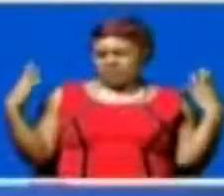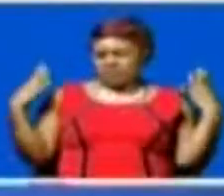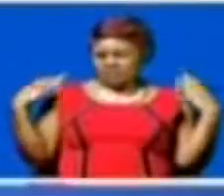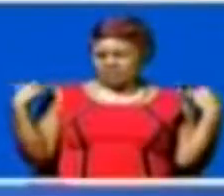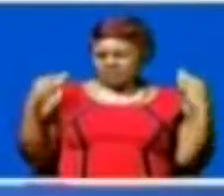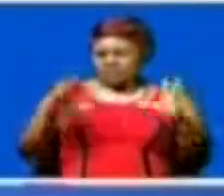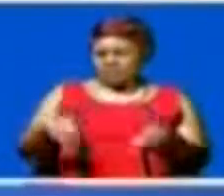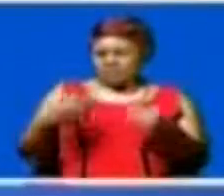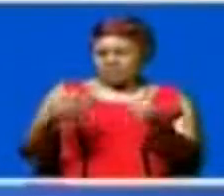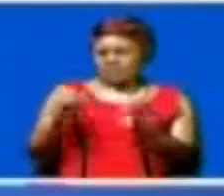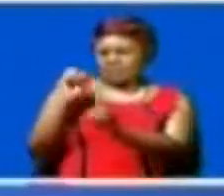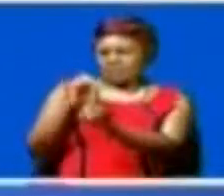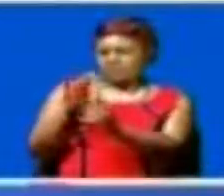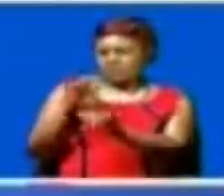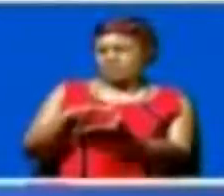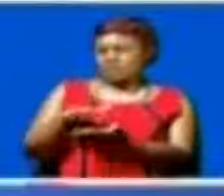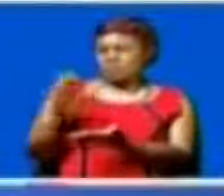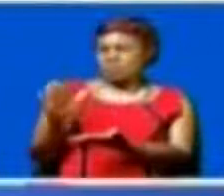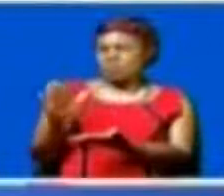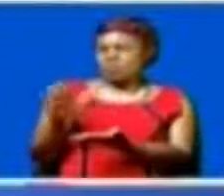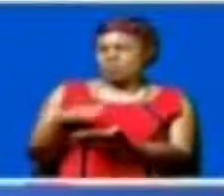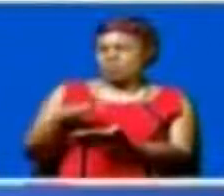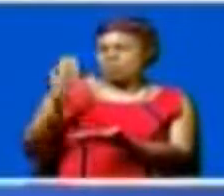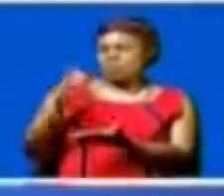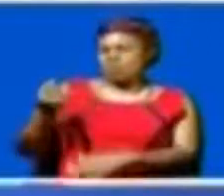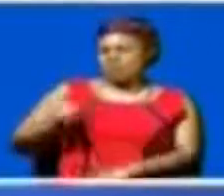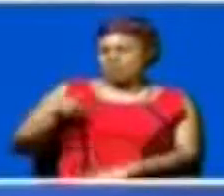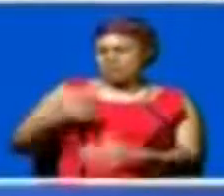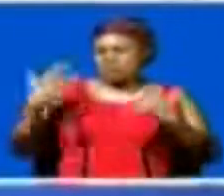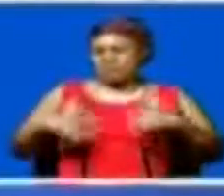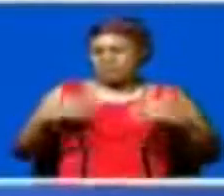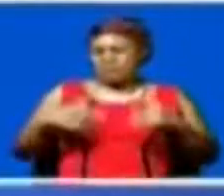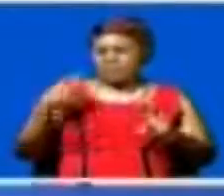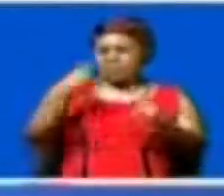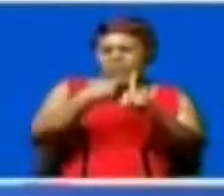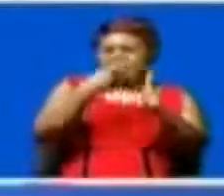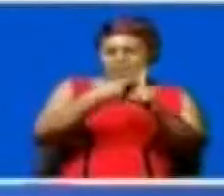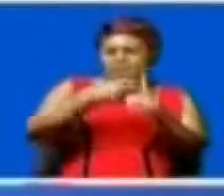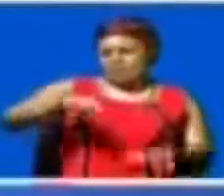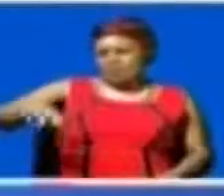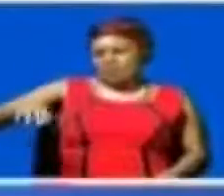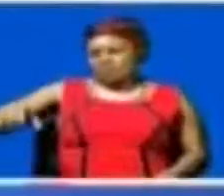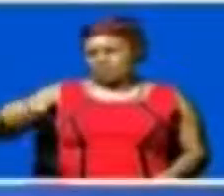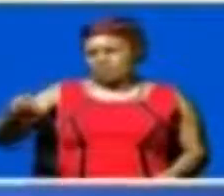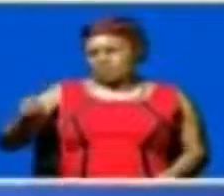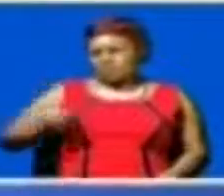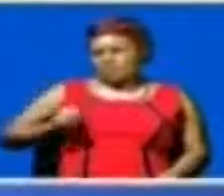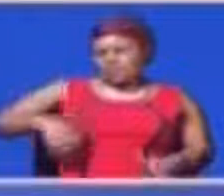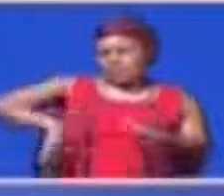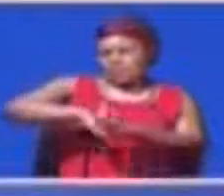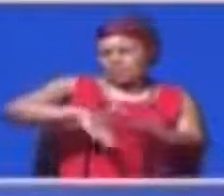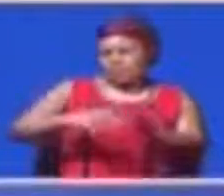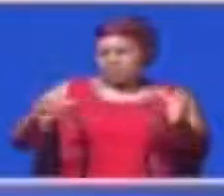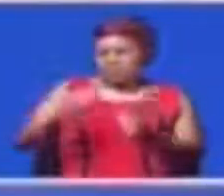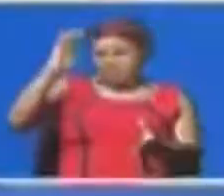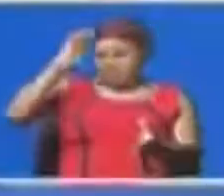given these girls a lot of exposure. Most of these girls play for the Kwale County ladies soccer team. And I believe that